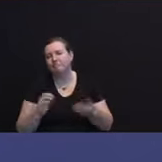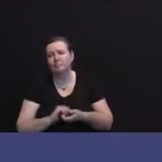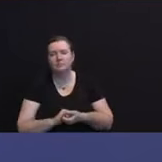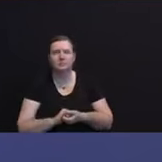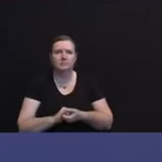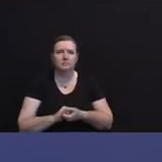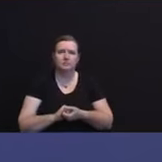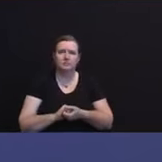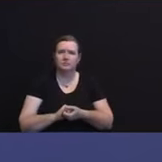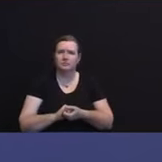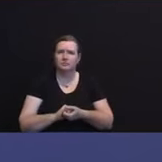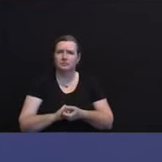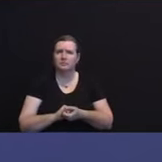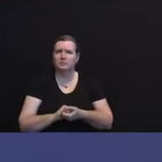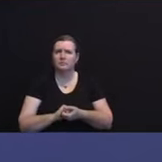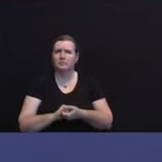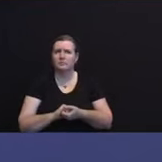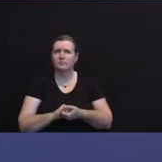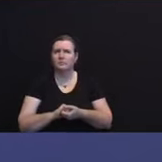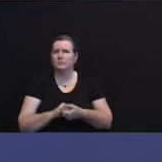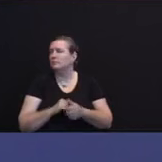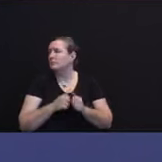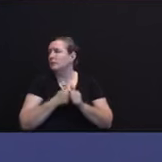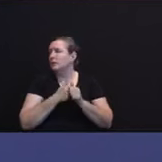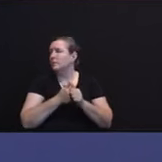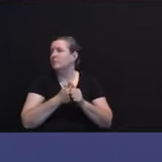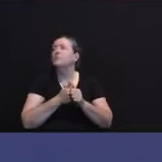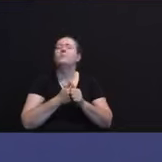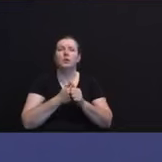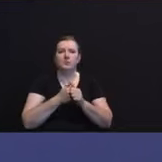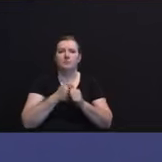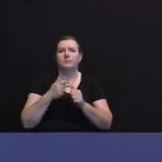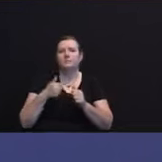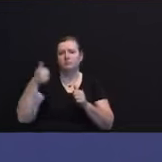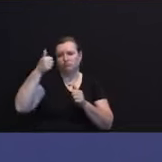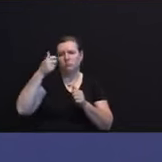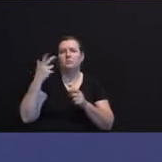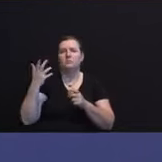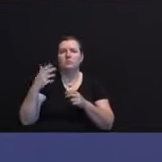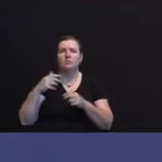removal, so that they don't pose a safety issue and could potentially collapse. That's a fair point.